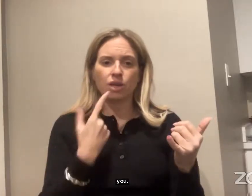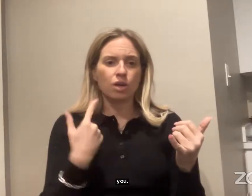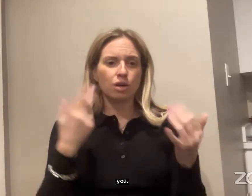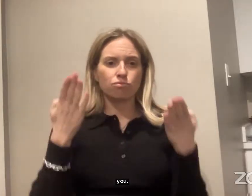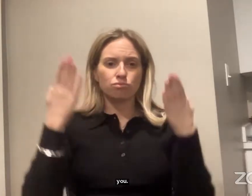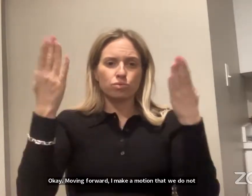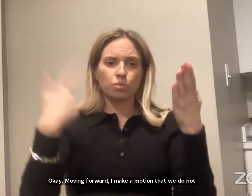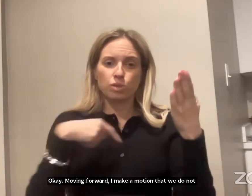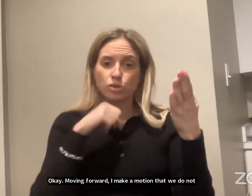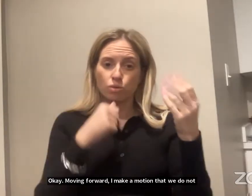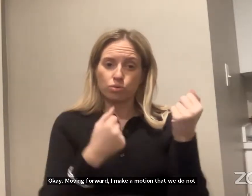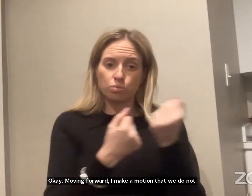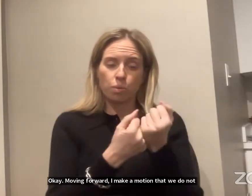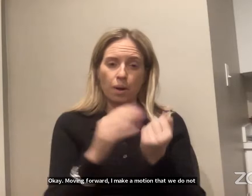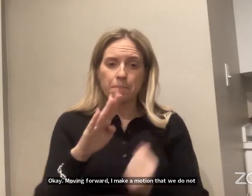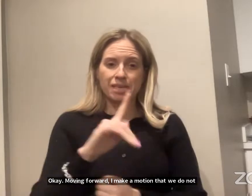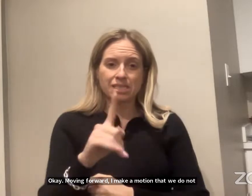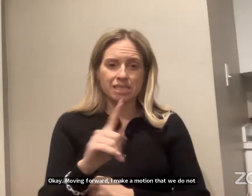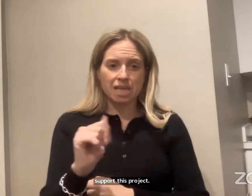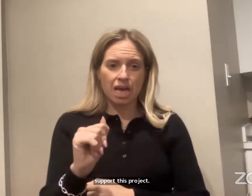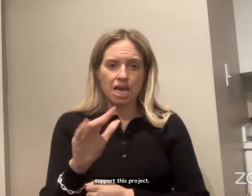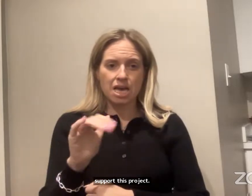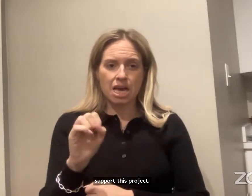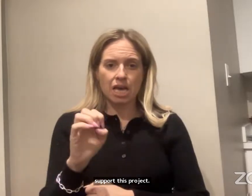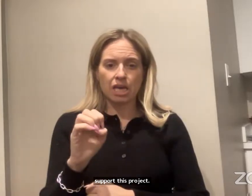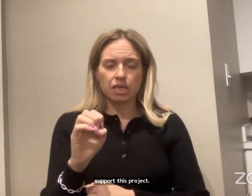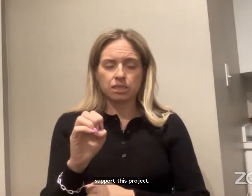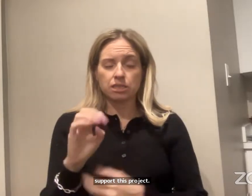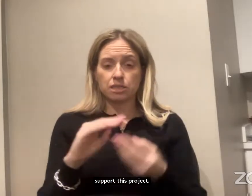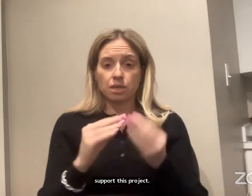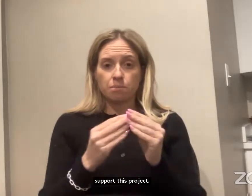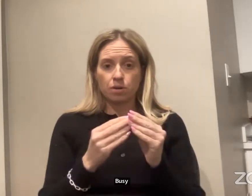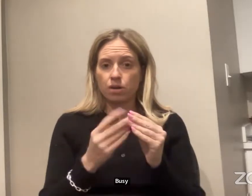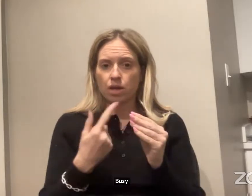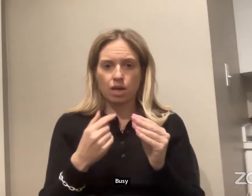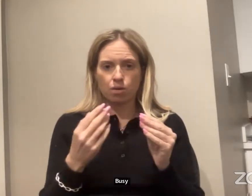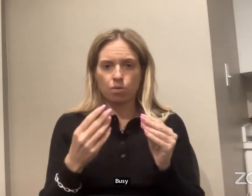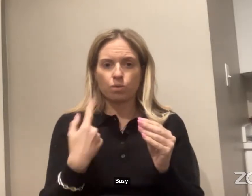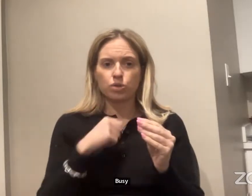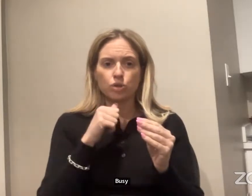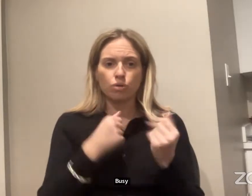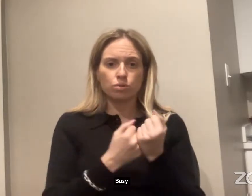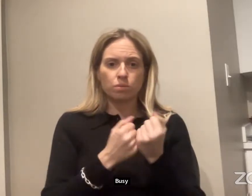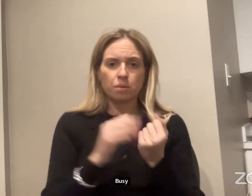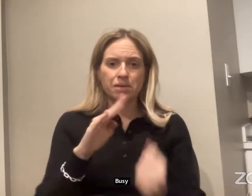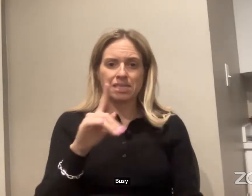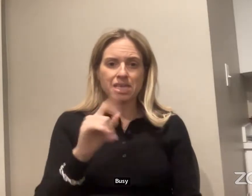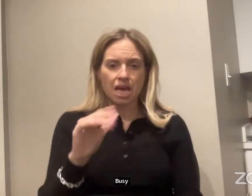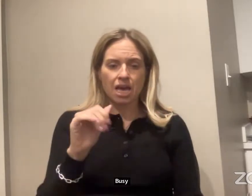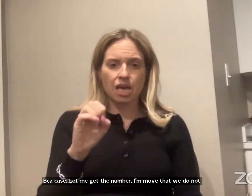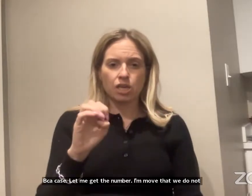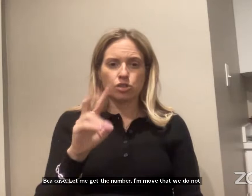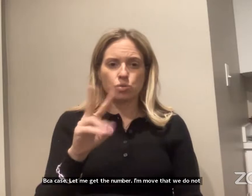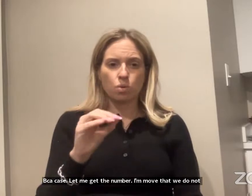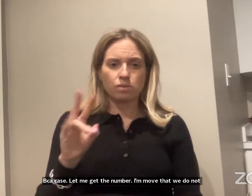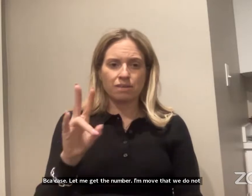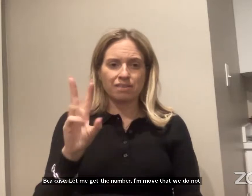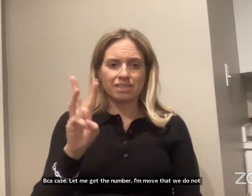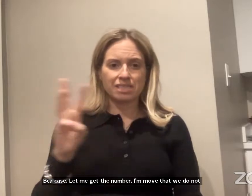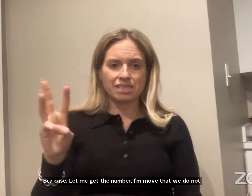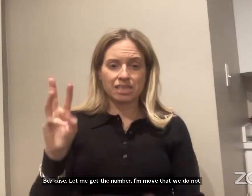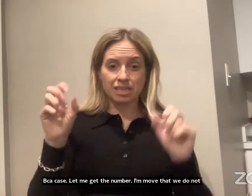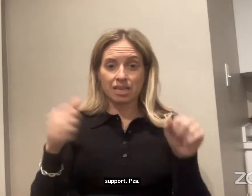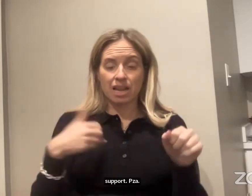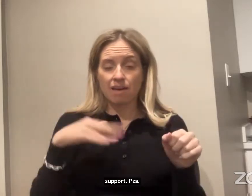project, BZA case. Let me get the number. I move that we do not support BZA case 20766. Can I